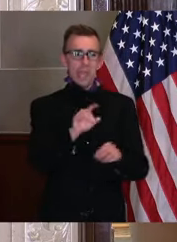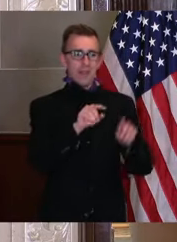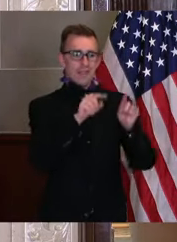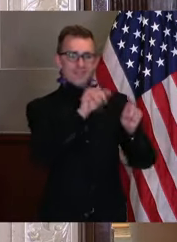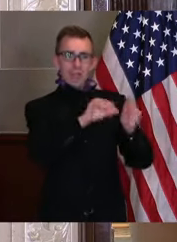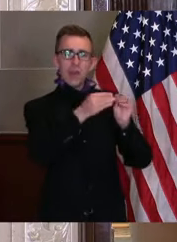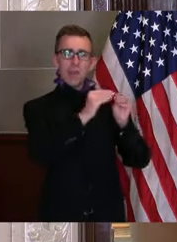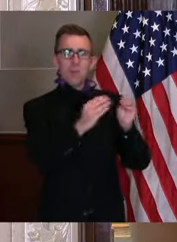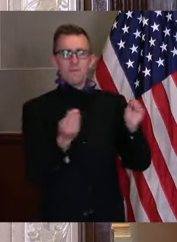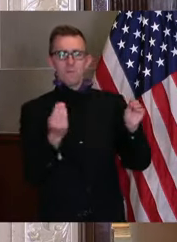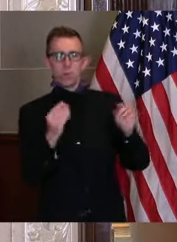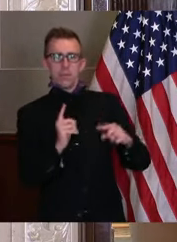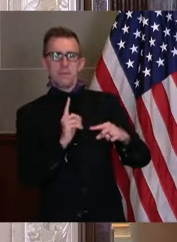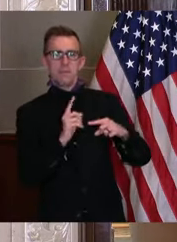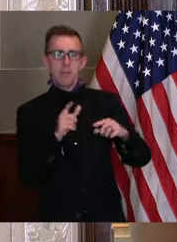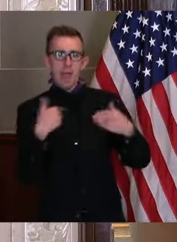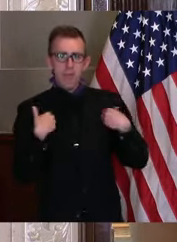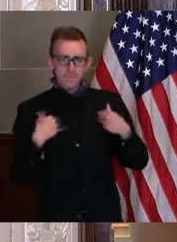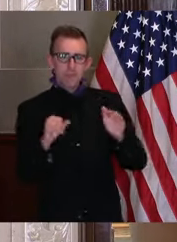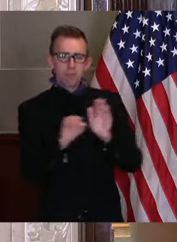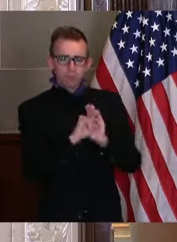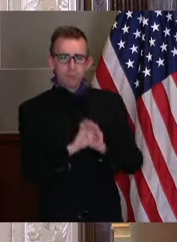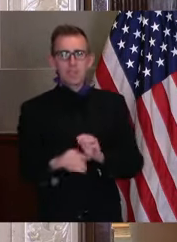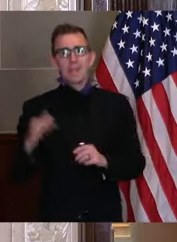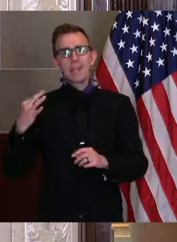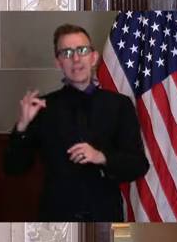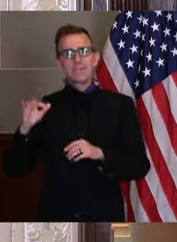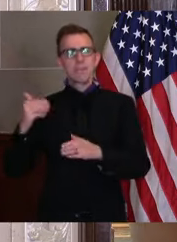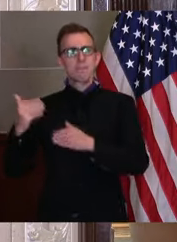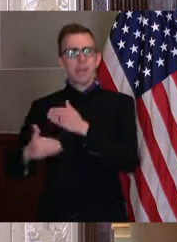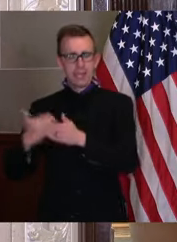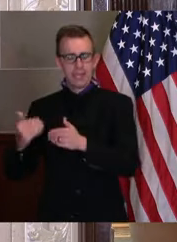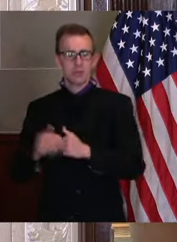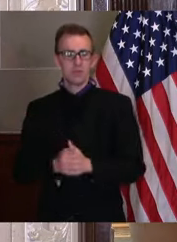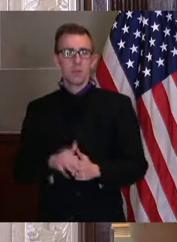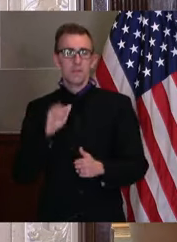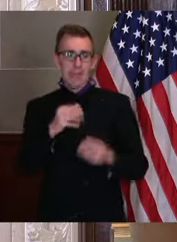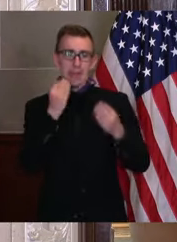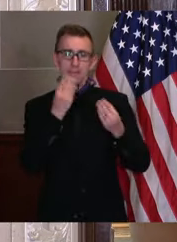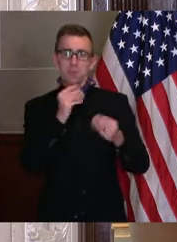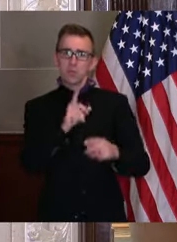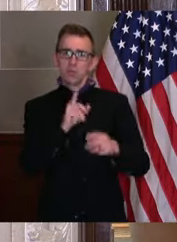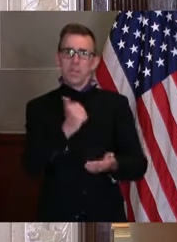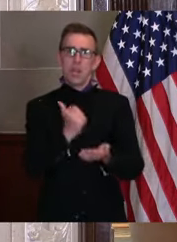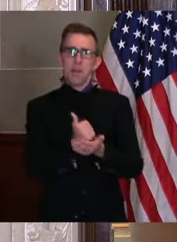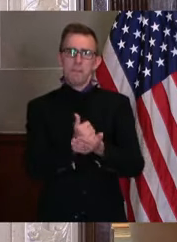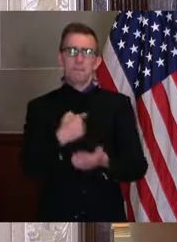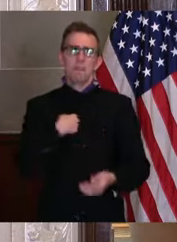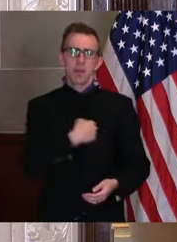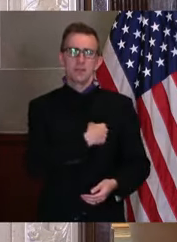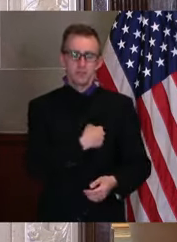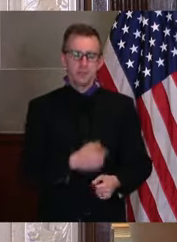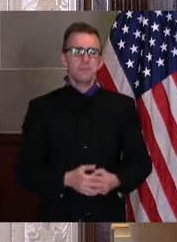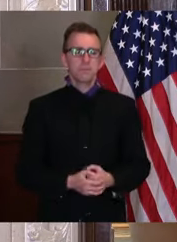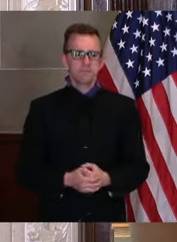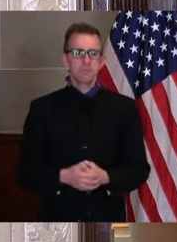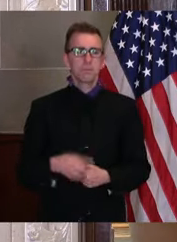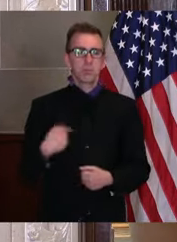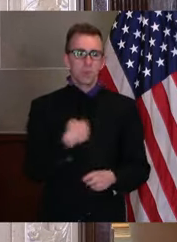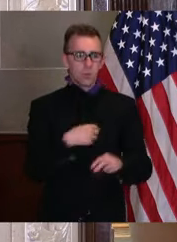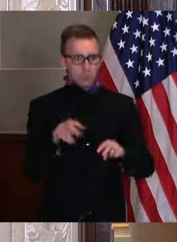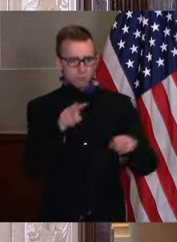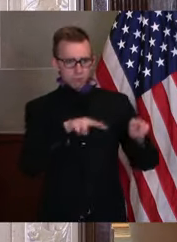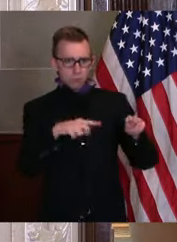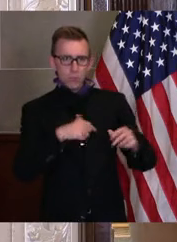positive, 97 are pending. And that information is incredibly helpful to us as we look, as we change things. That's what